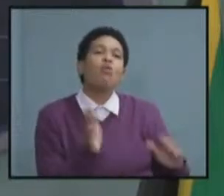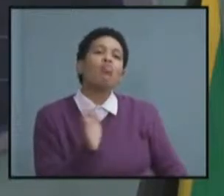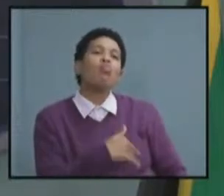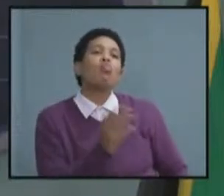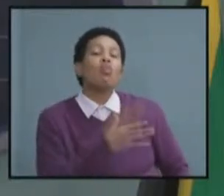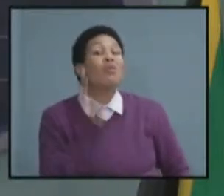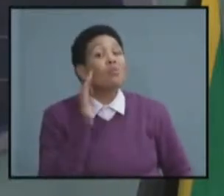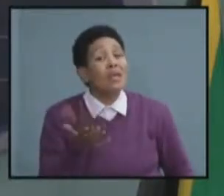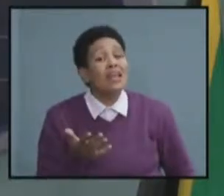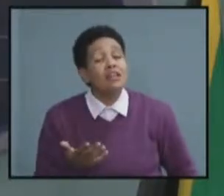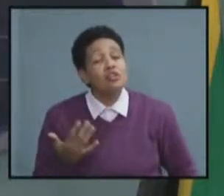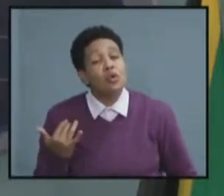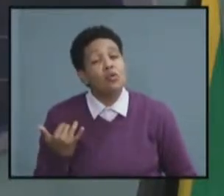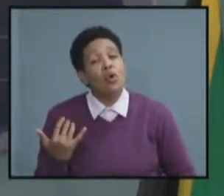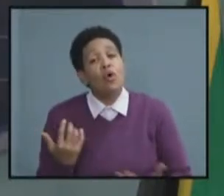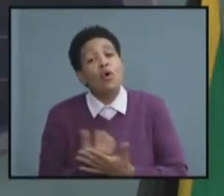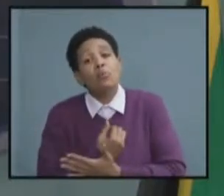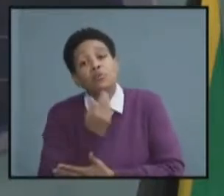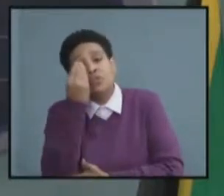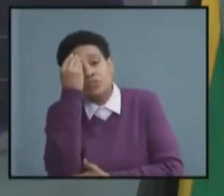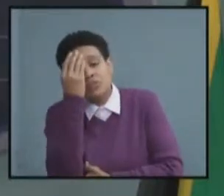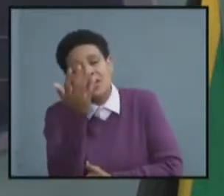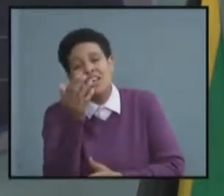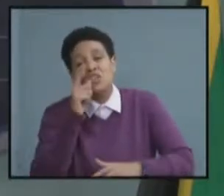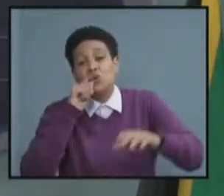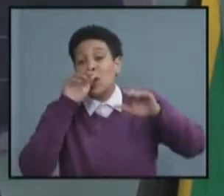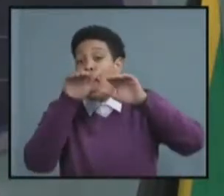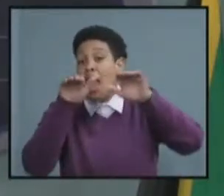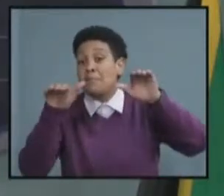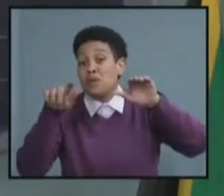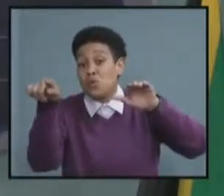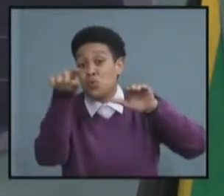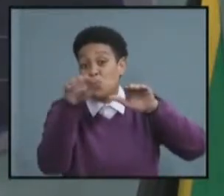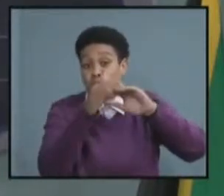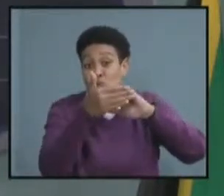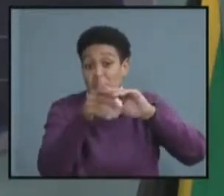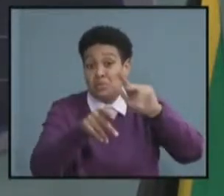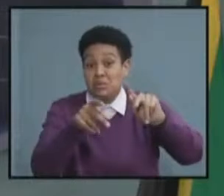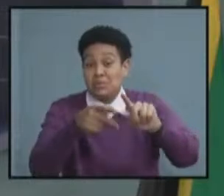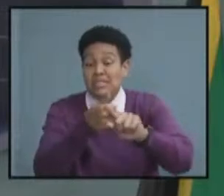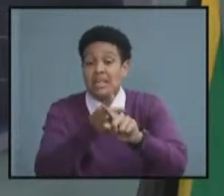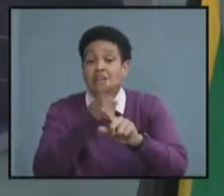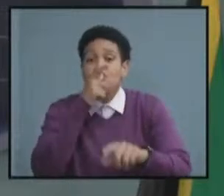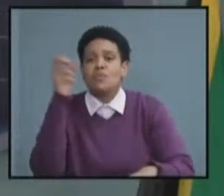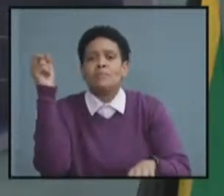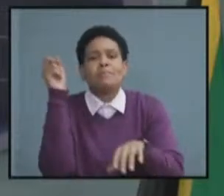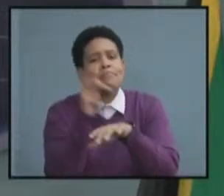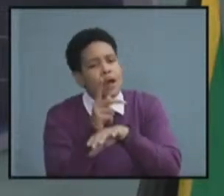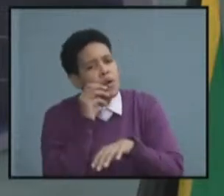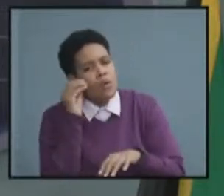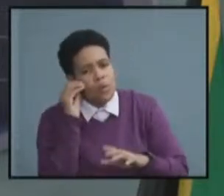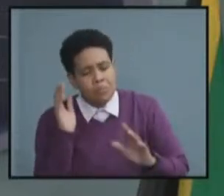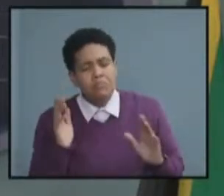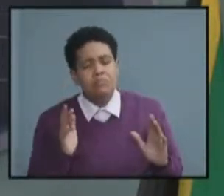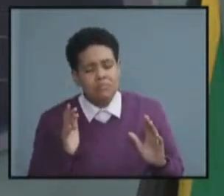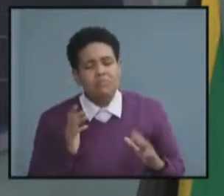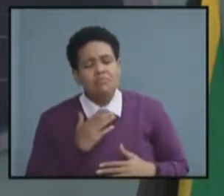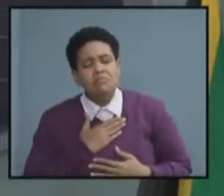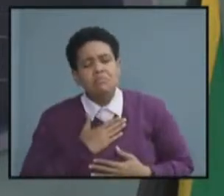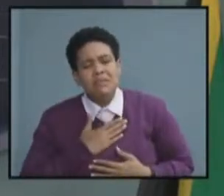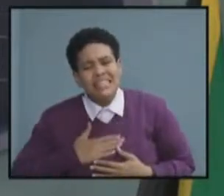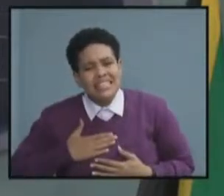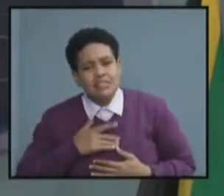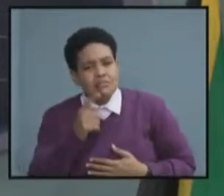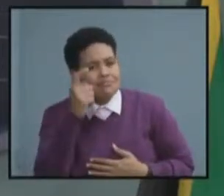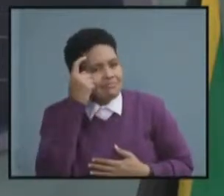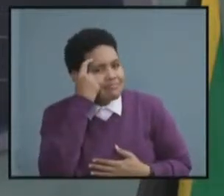I also take this opportunity to appeal to those Jamaicans returning home that you have a